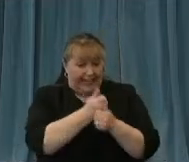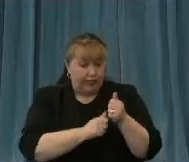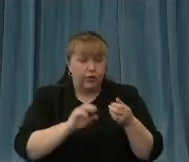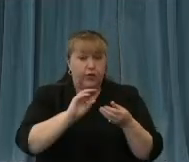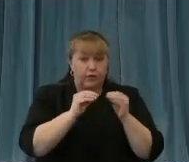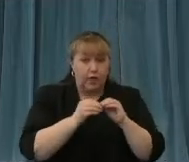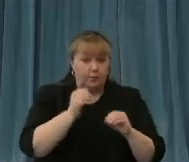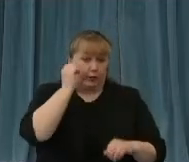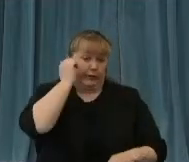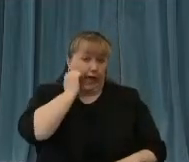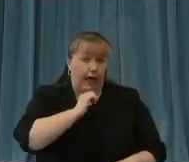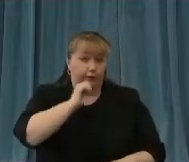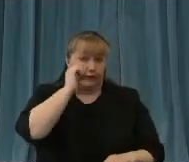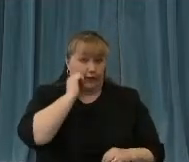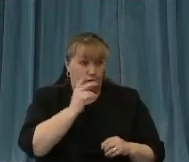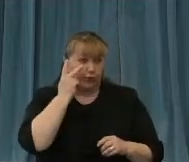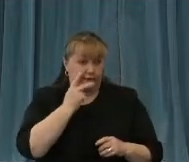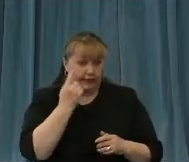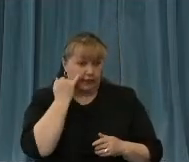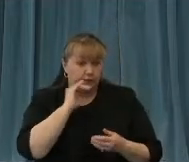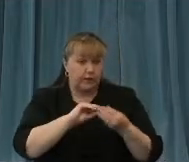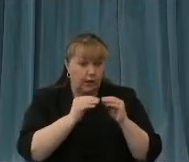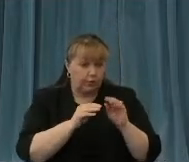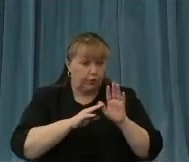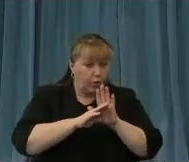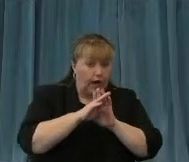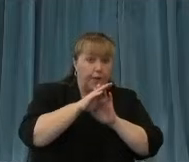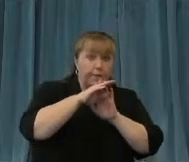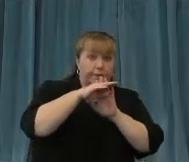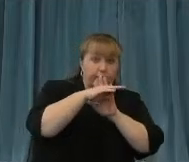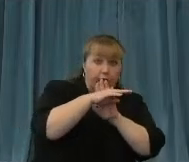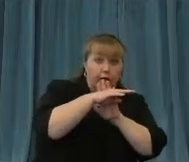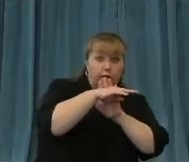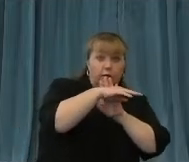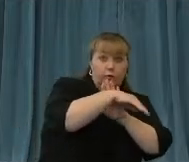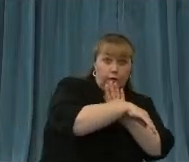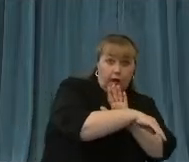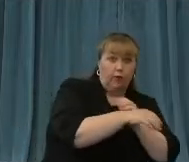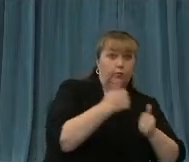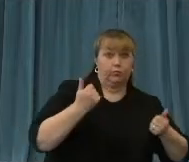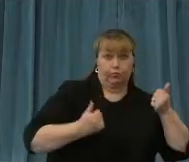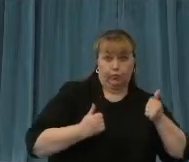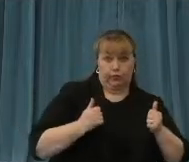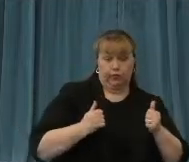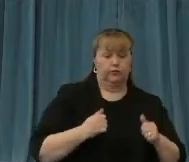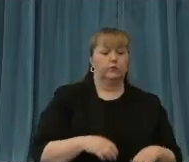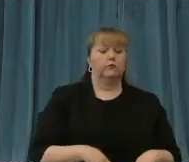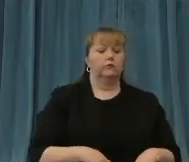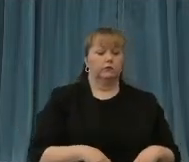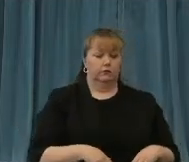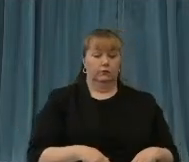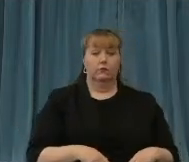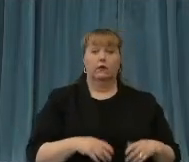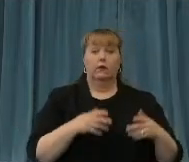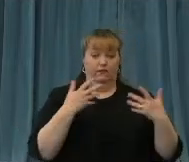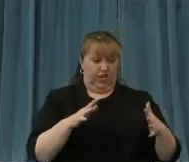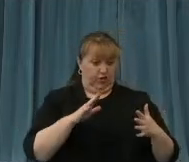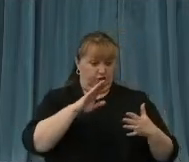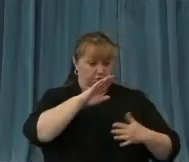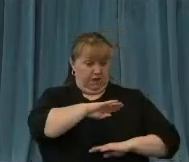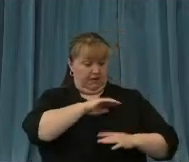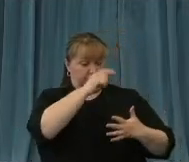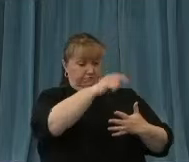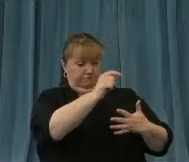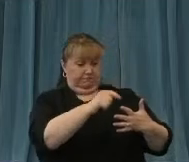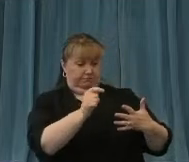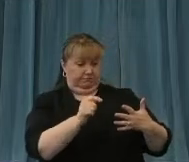only begin when this criteria has been met. Once we begin phase one, we will be able to loosen restrictions on certain